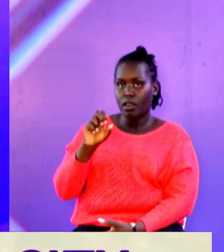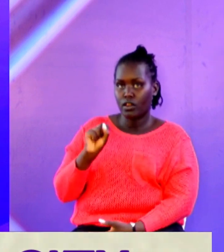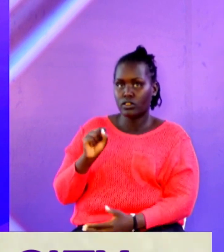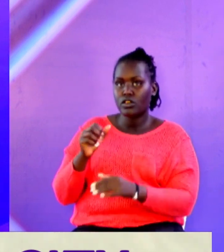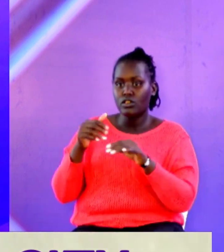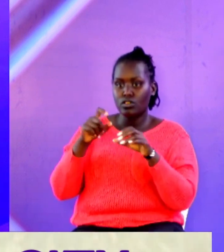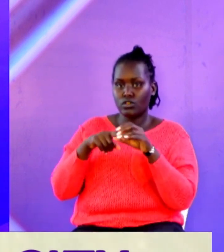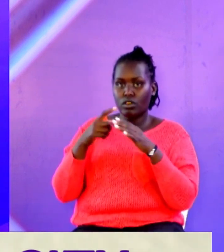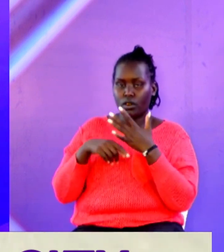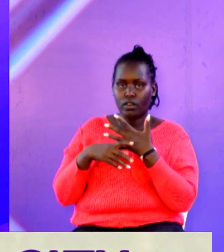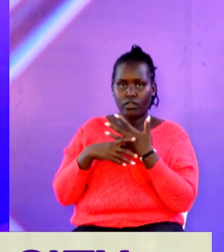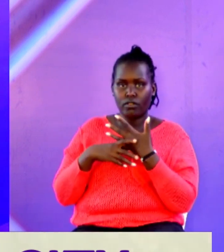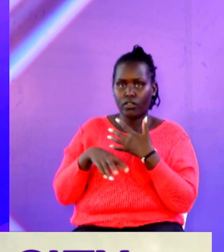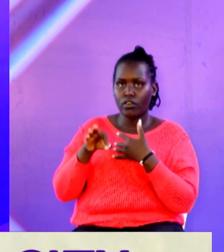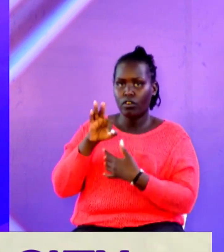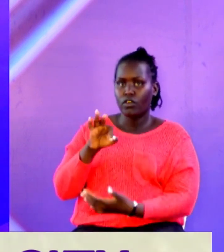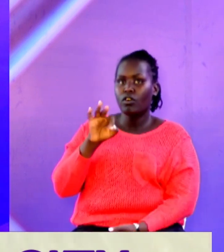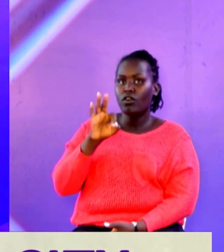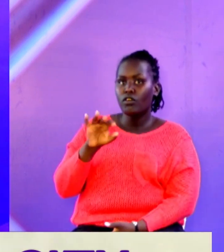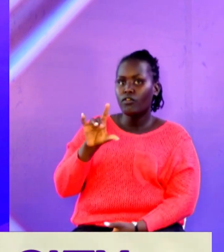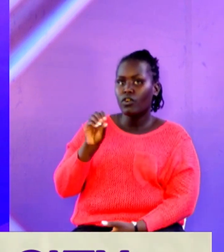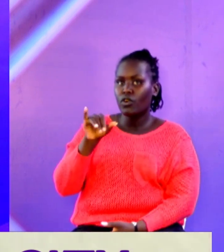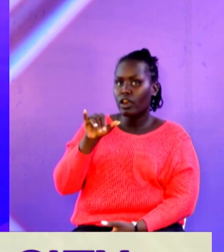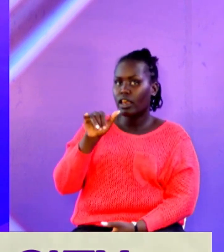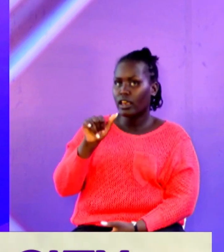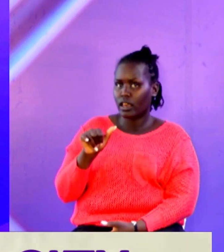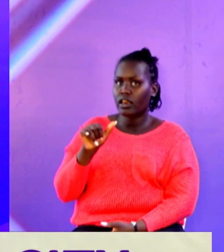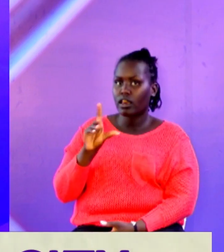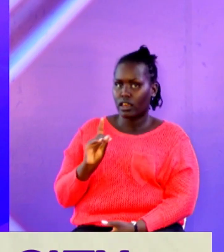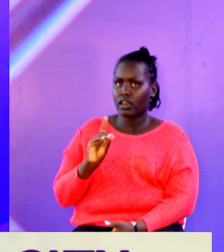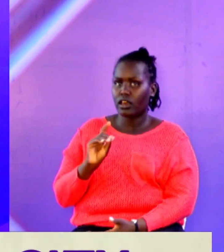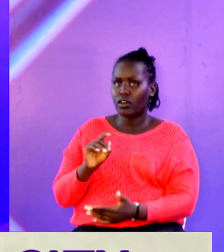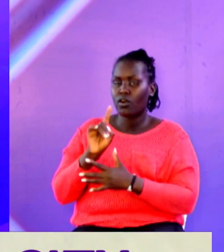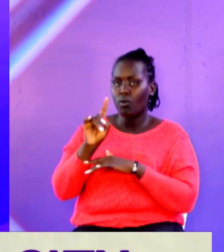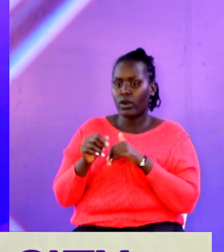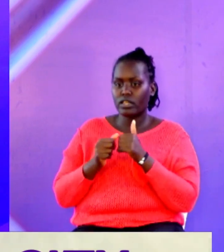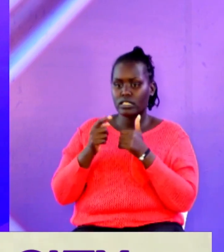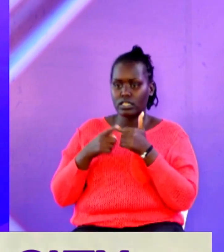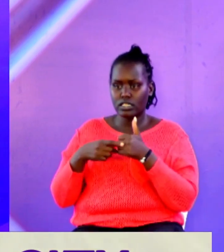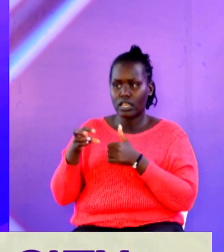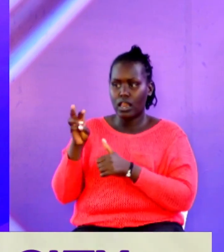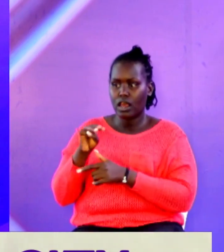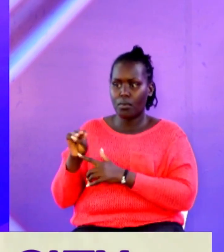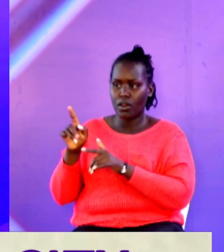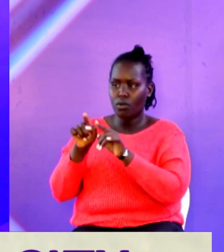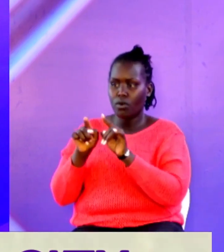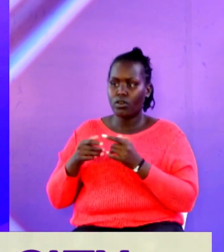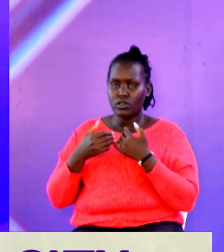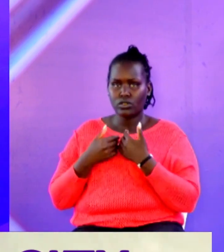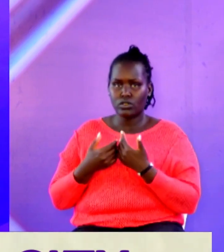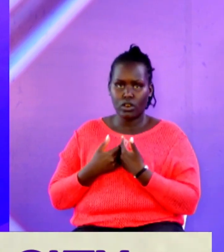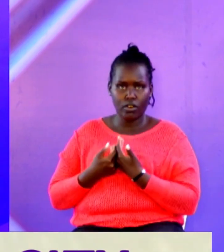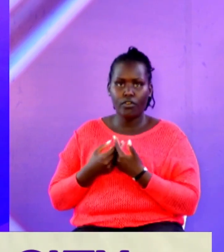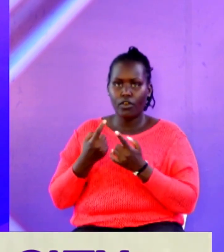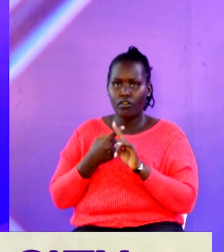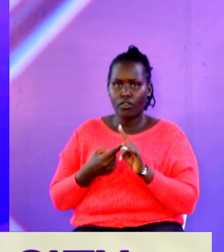back. We have Florian Wirtz joined from Bayer Leverkusen in a £116 million deal. We also have Jeremy Frimpong